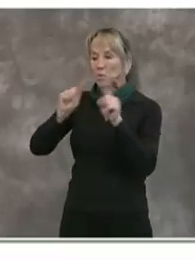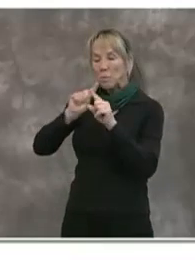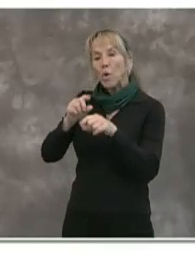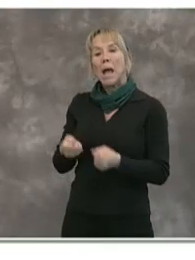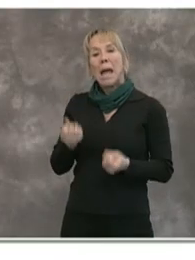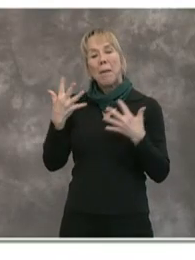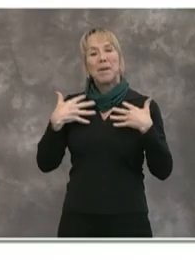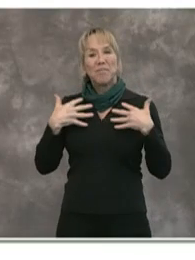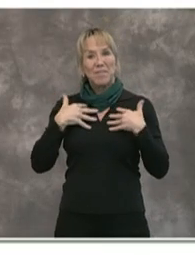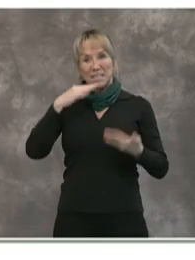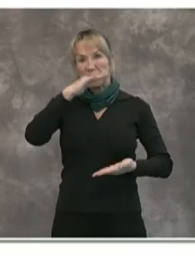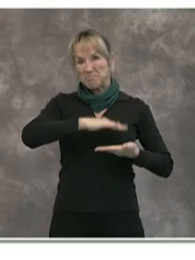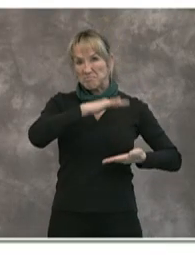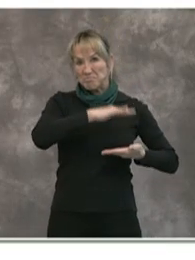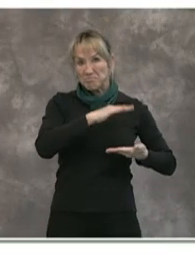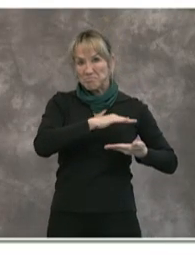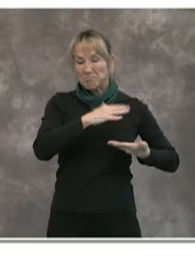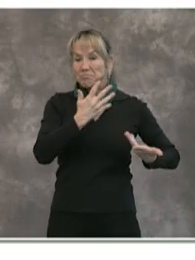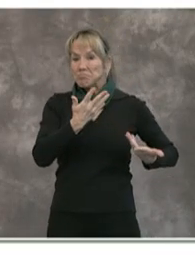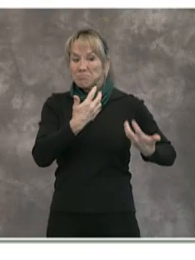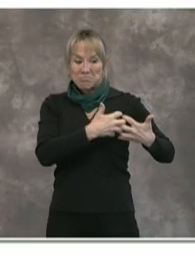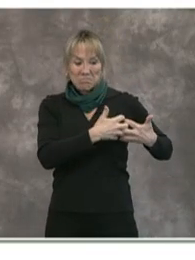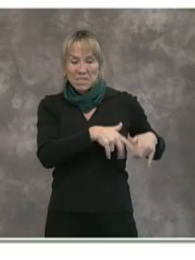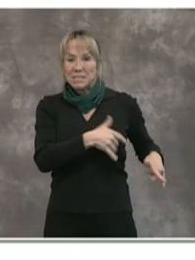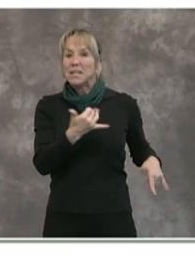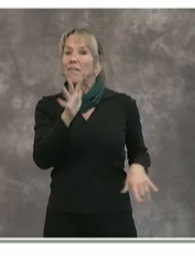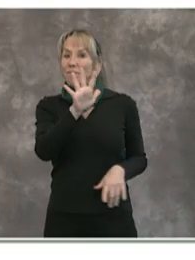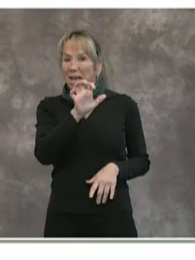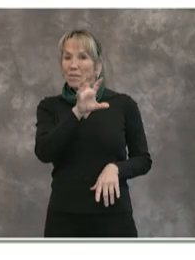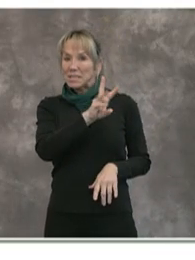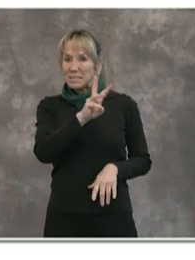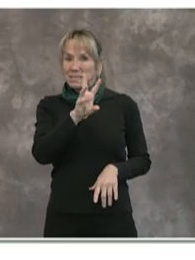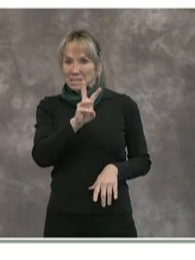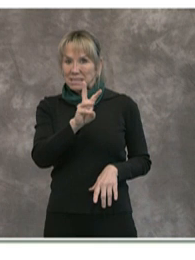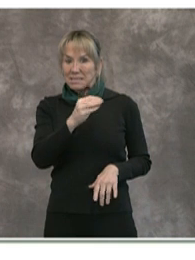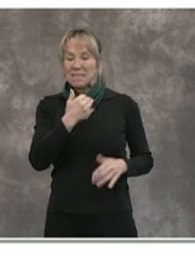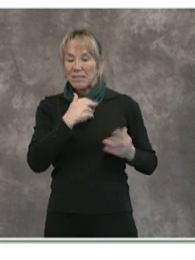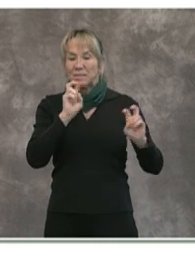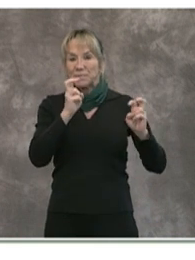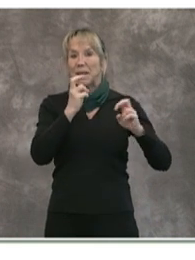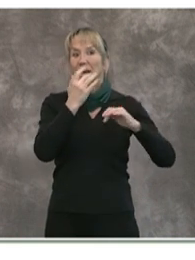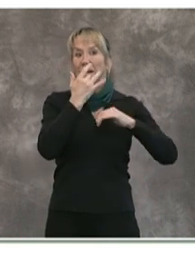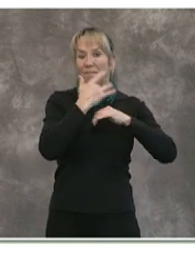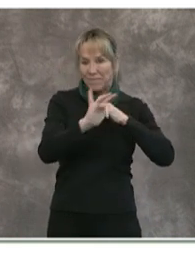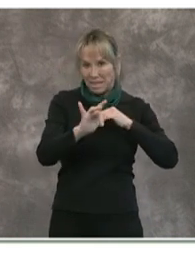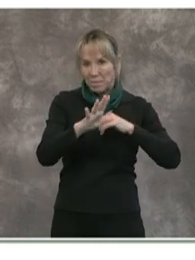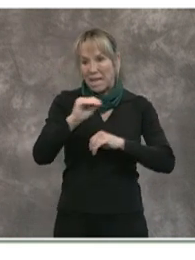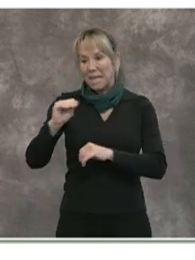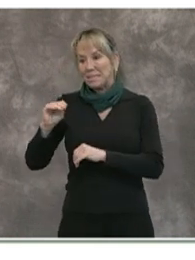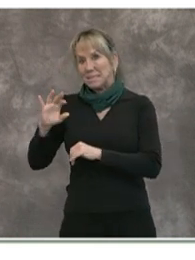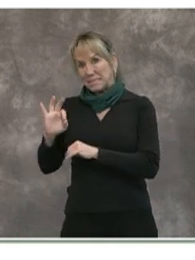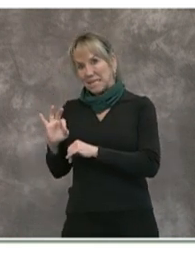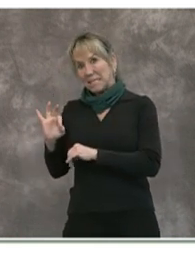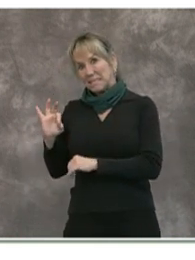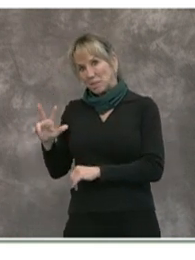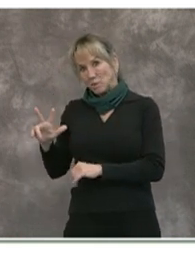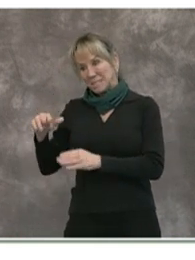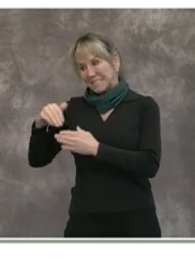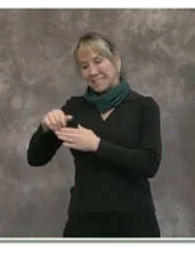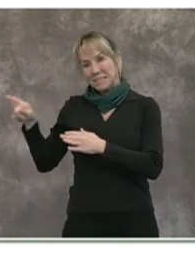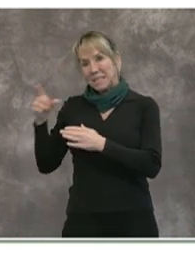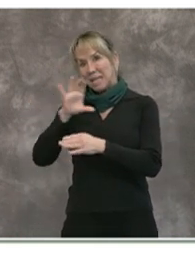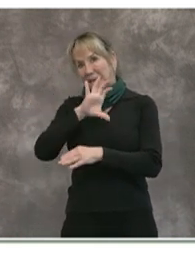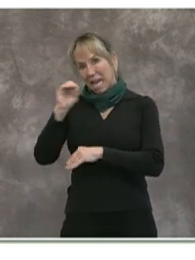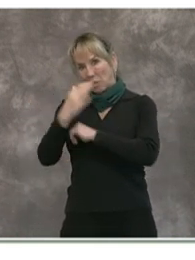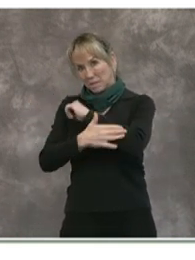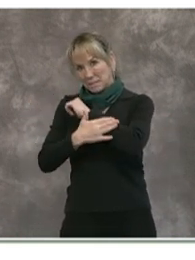available, 566, along with 93 that are in county stockpile that are ready to be deployed at any